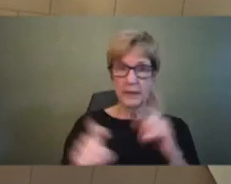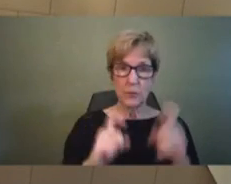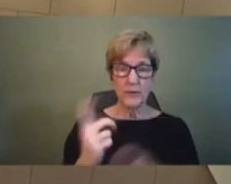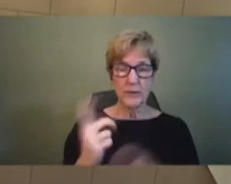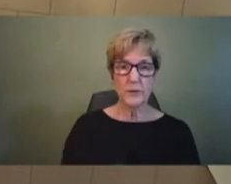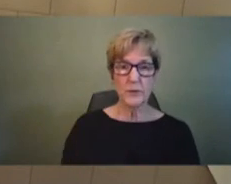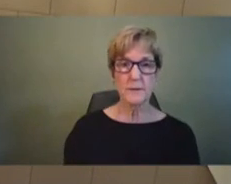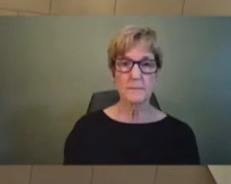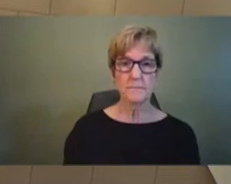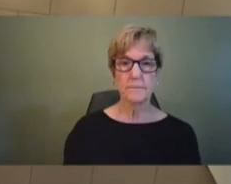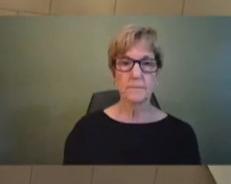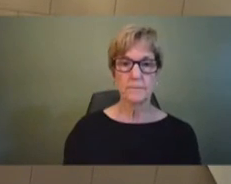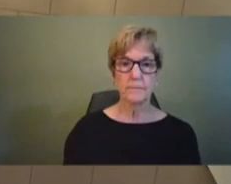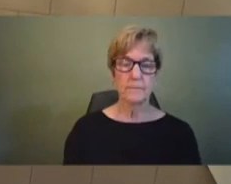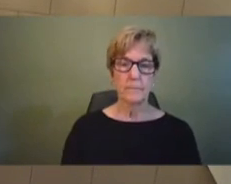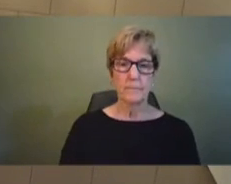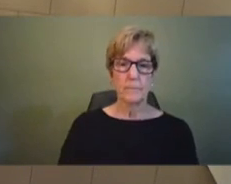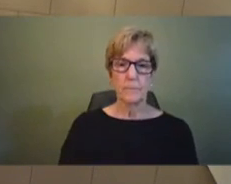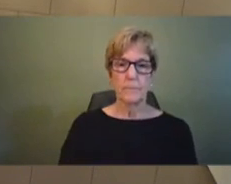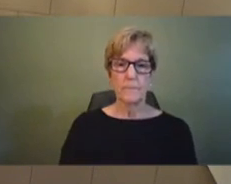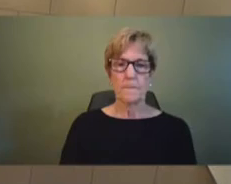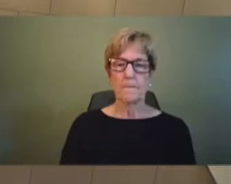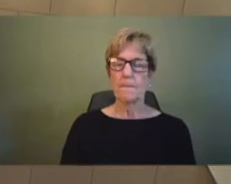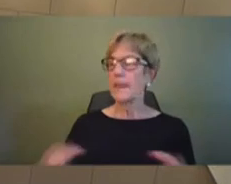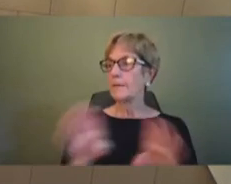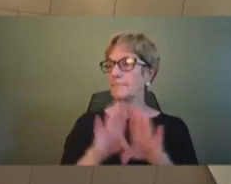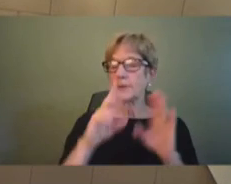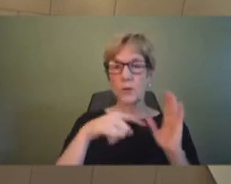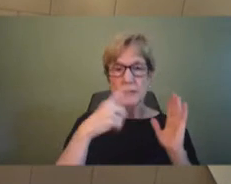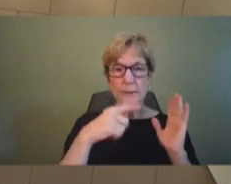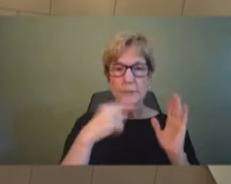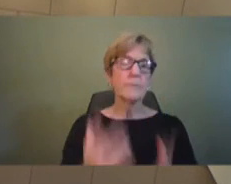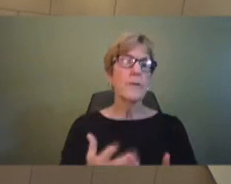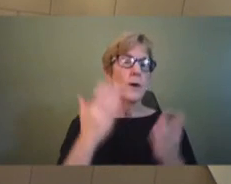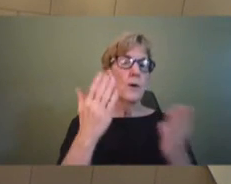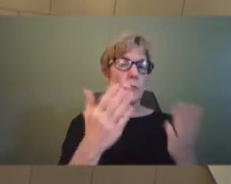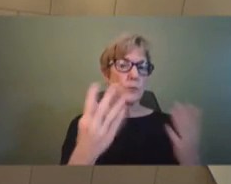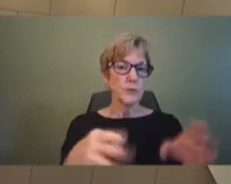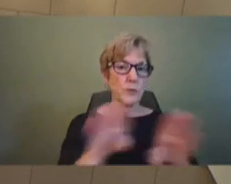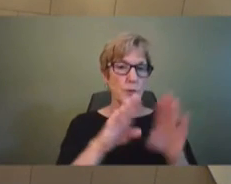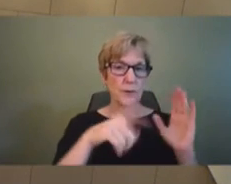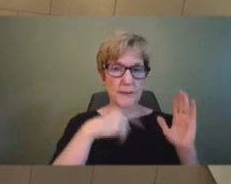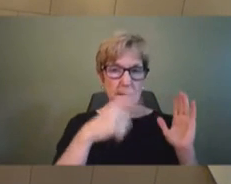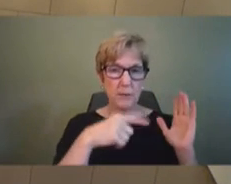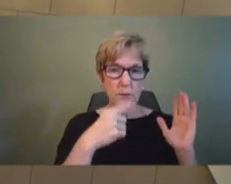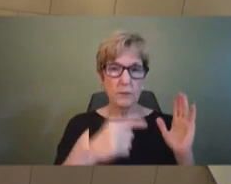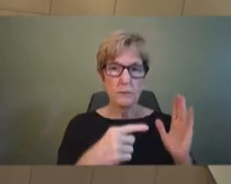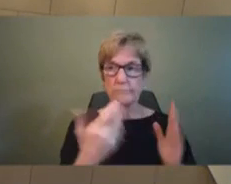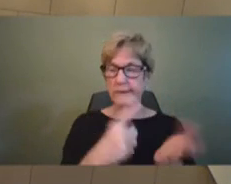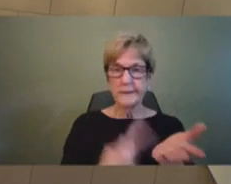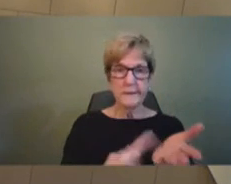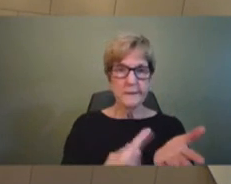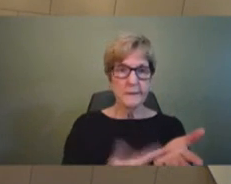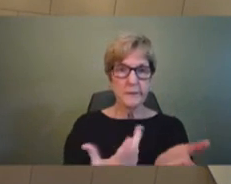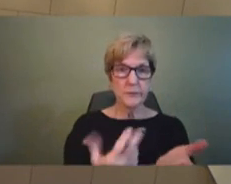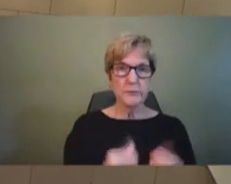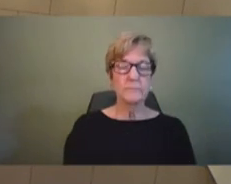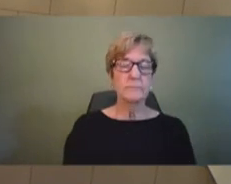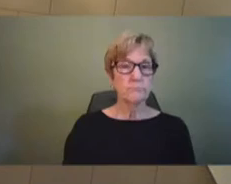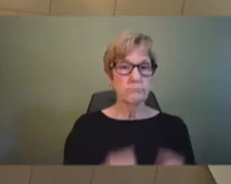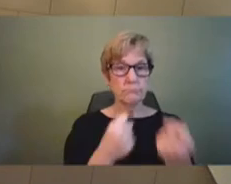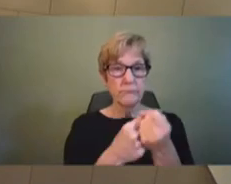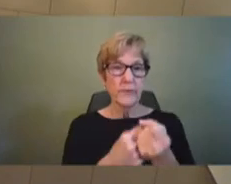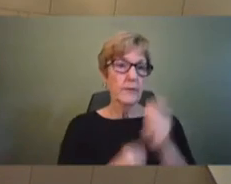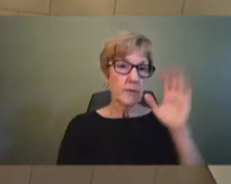the council close public hearing second than you I have a motion to close the public hearing here any discussion all in favor say